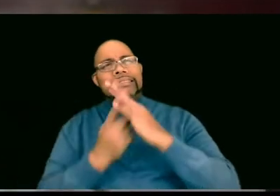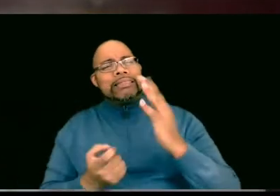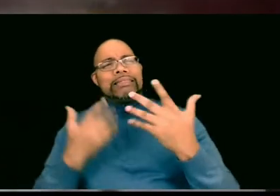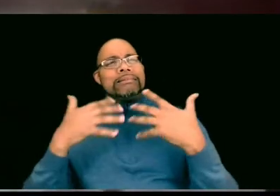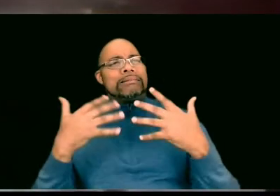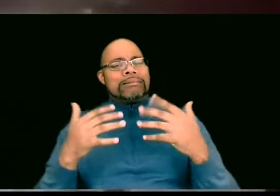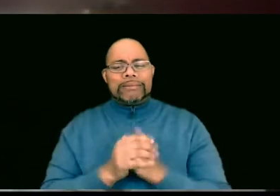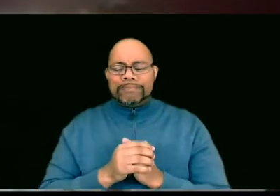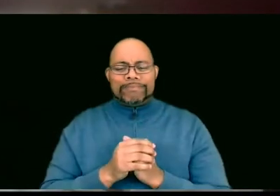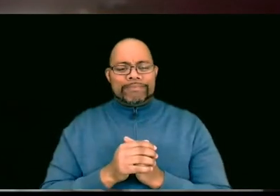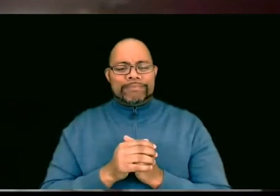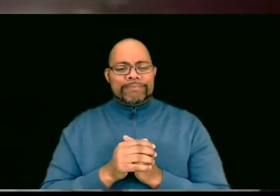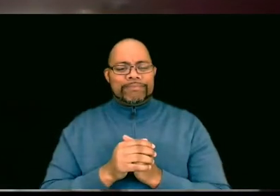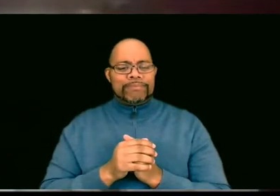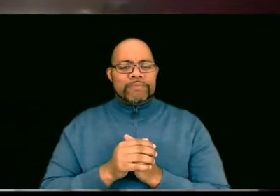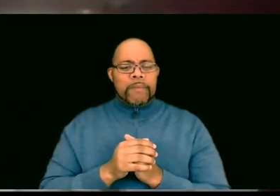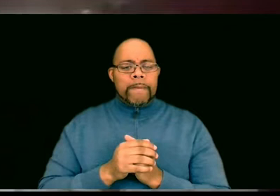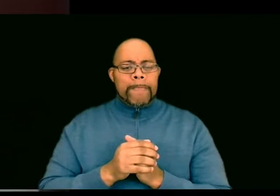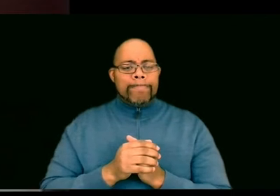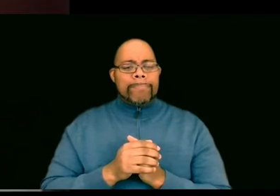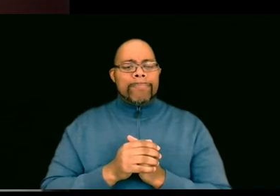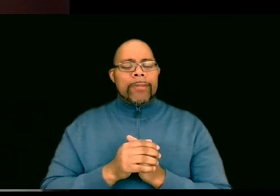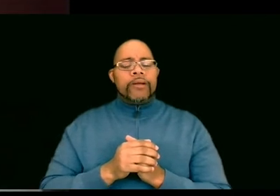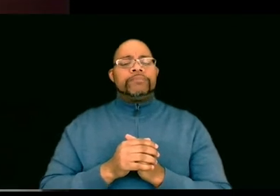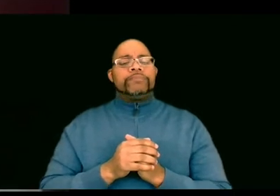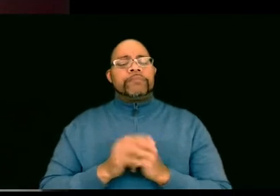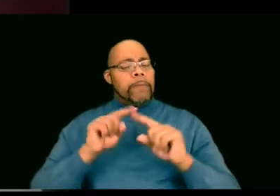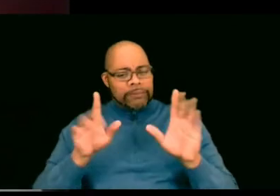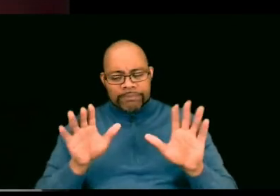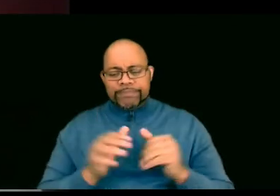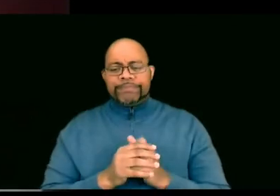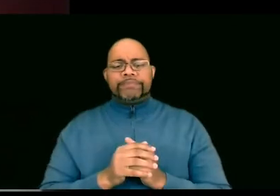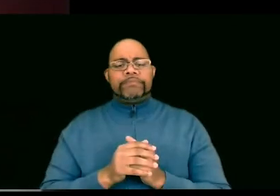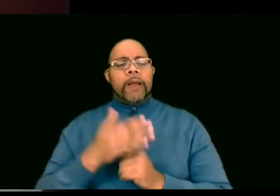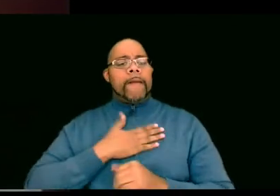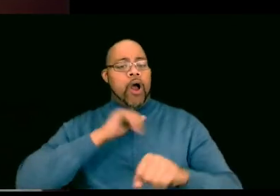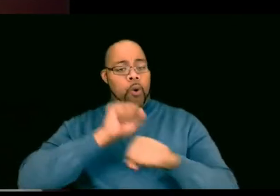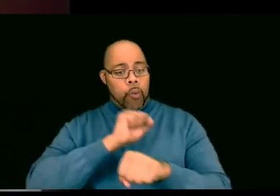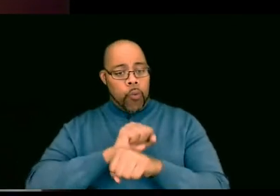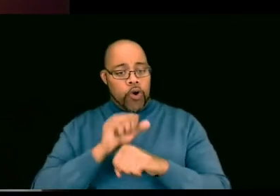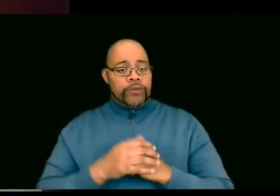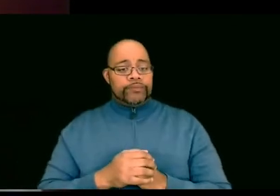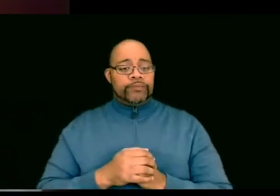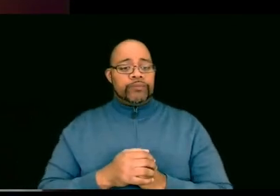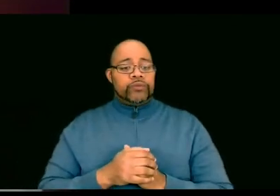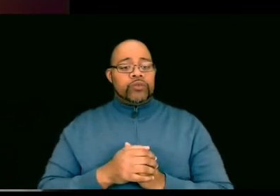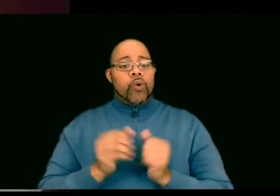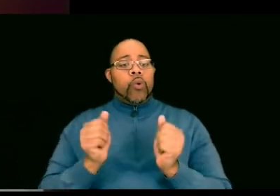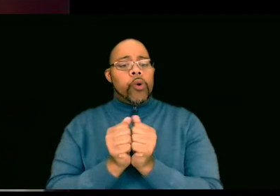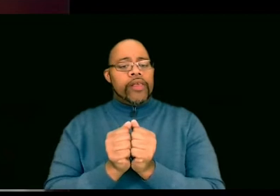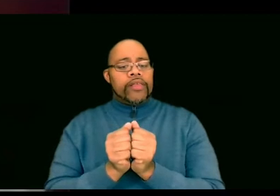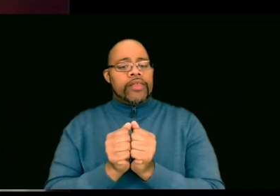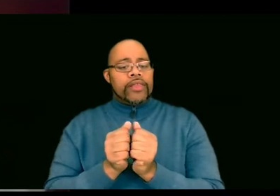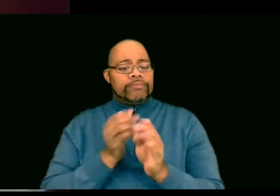I'm drawing a blank on her name right now. But at any rate, my work was